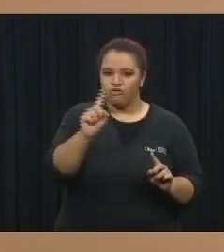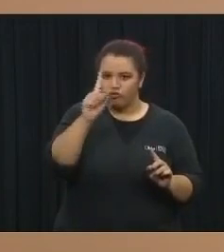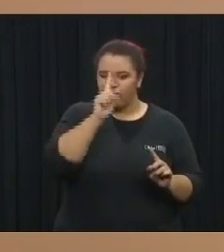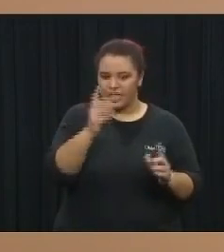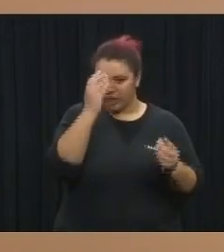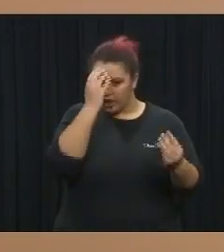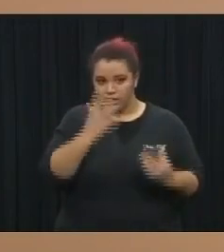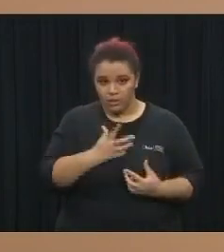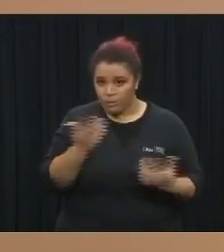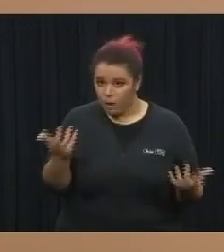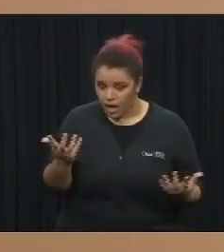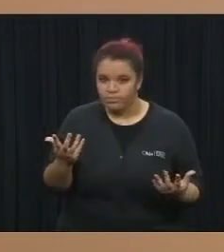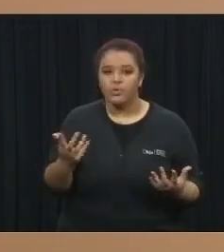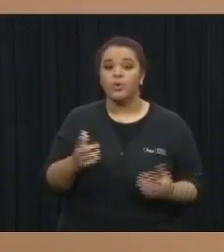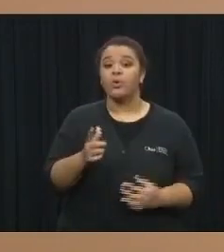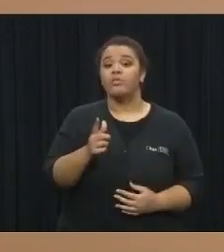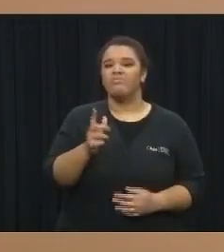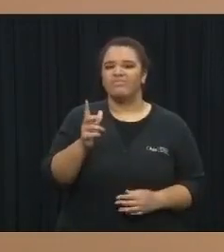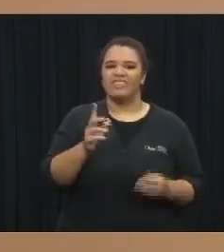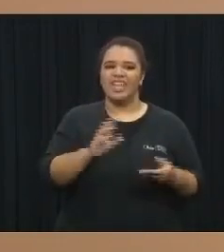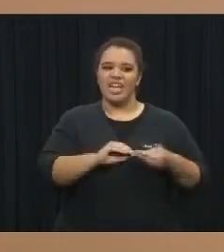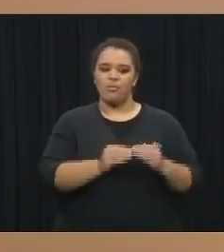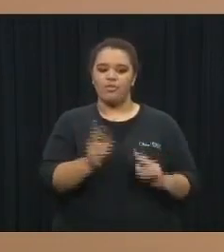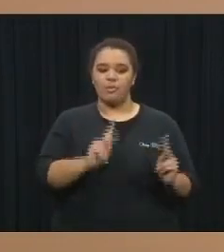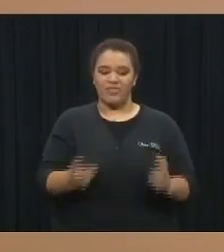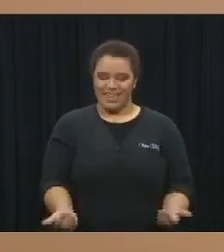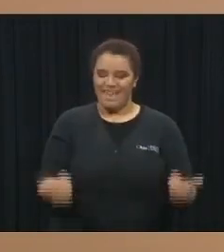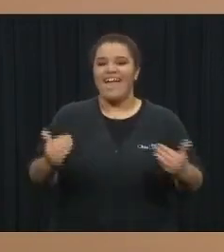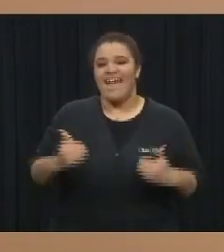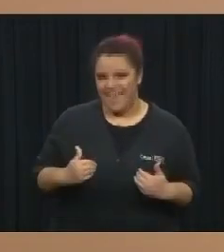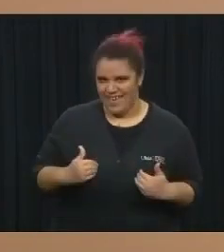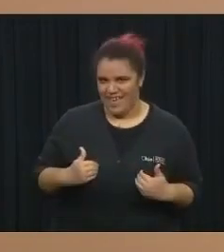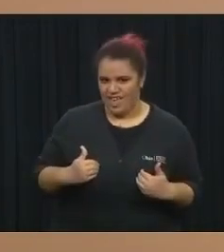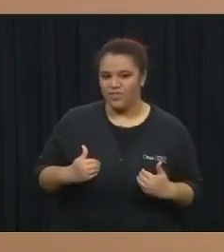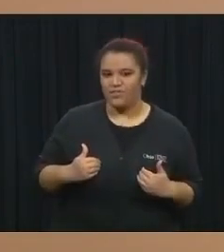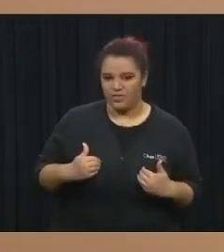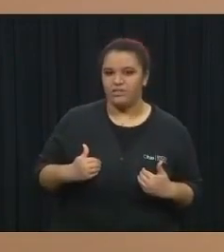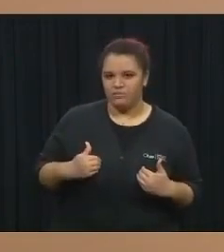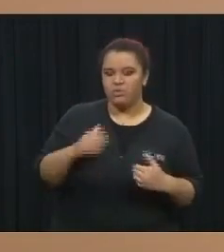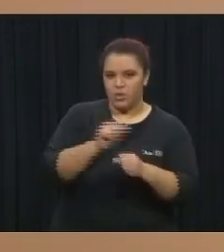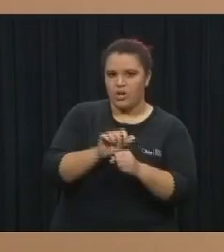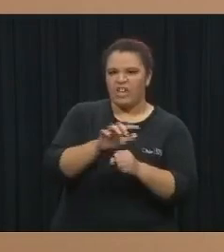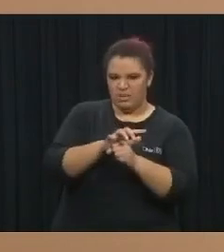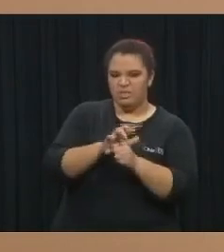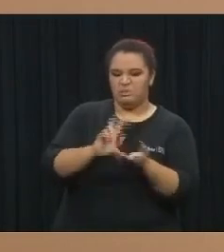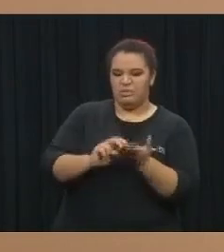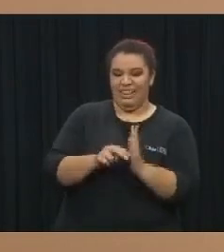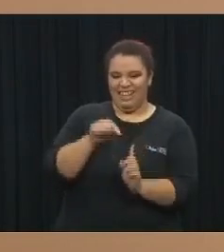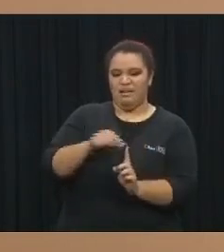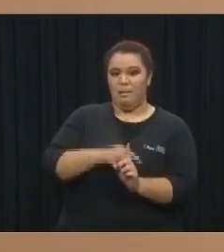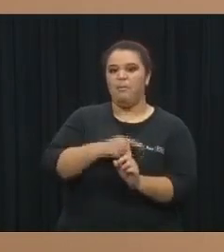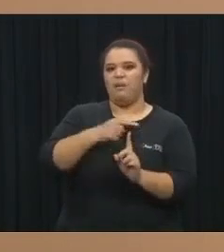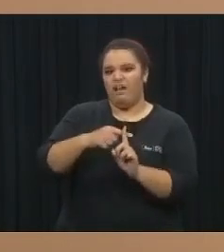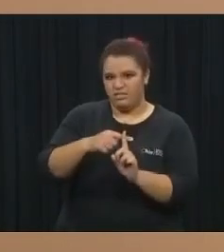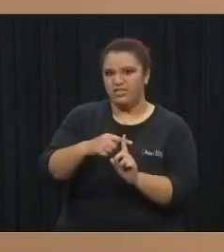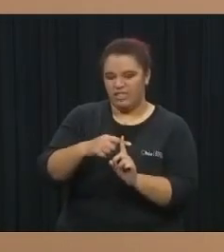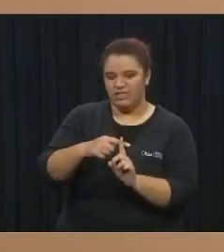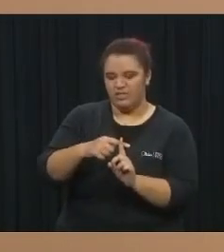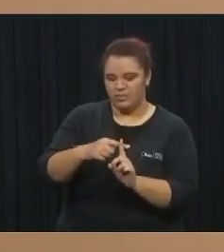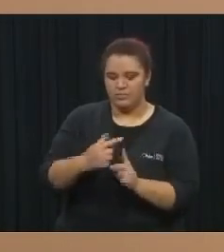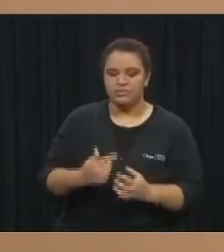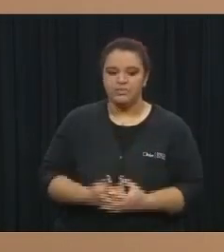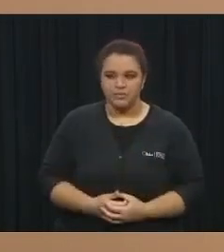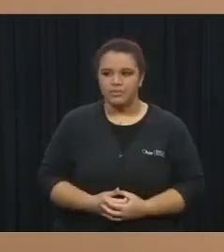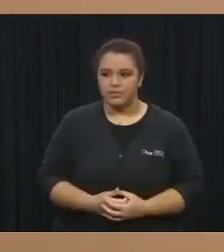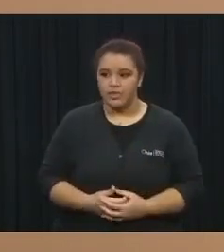to us. But that is a question that the Hospital Association, myself, and others are wrangling, because we equally would like